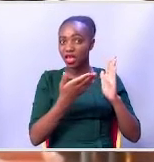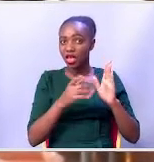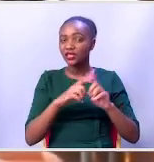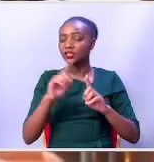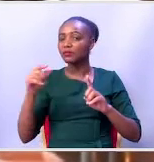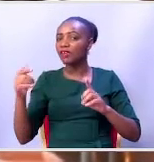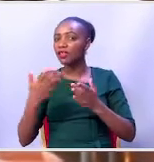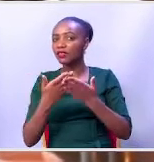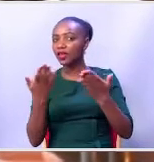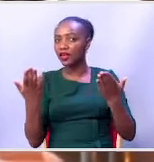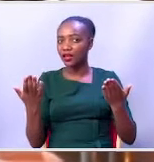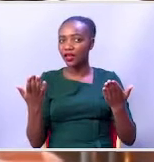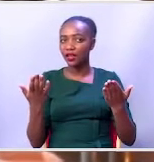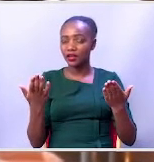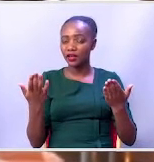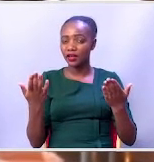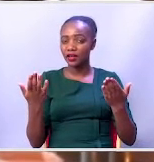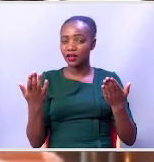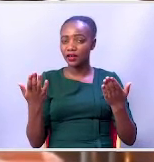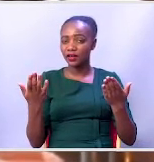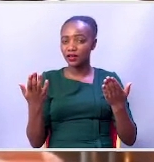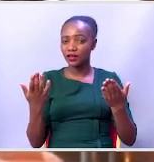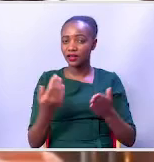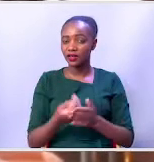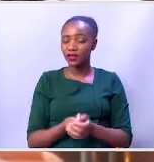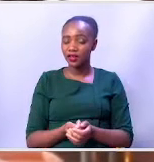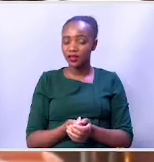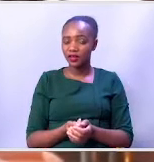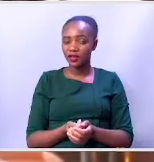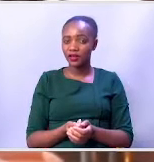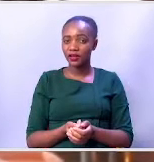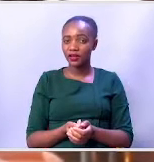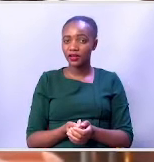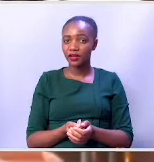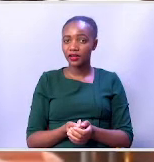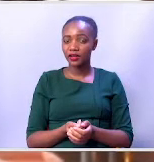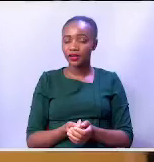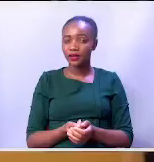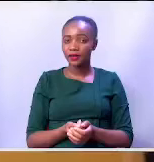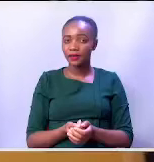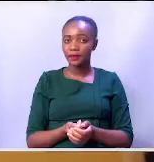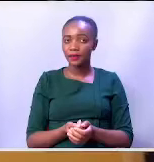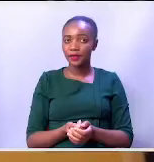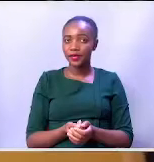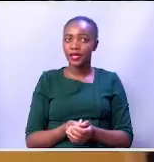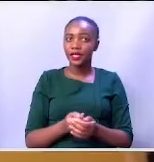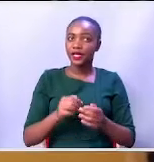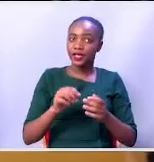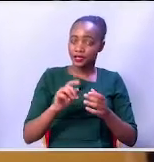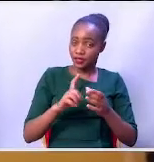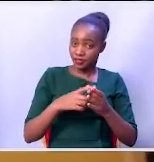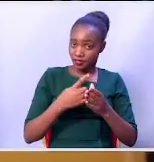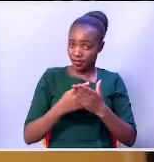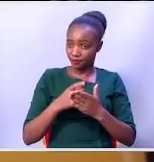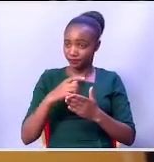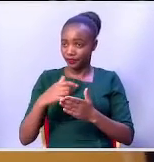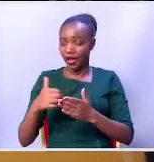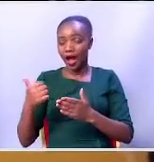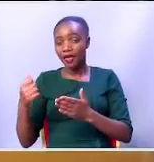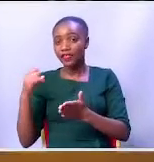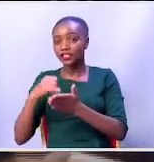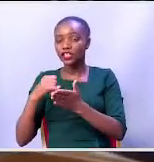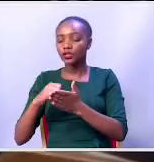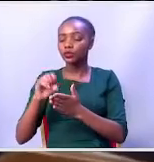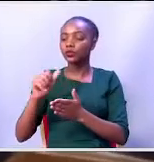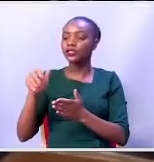in YK92 as a land grabber. The legislators, among them Samuel Atandi of